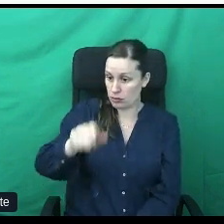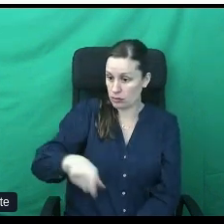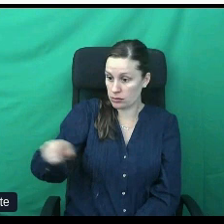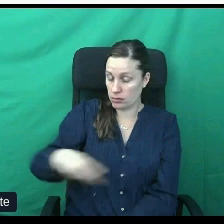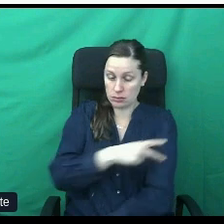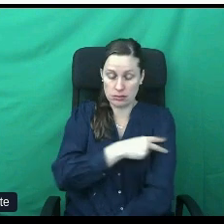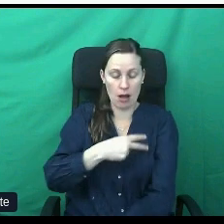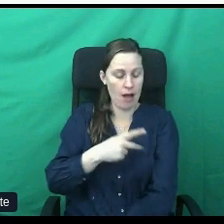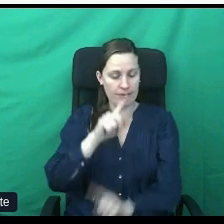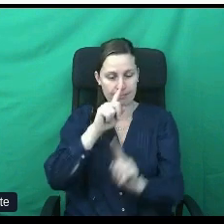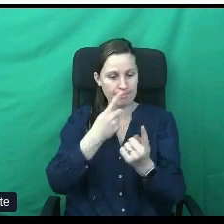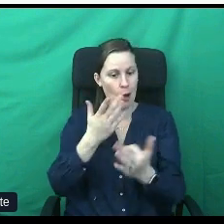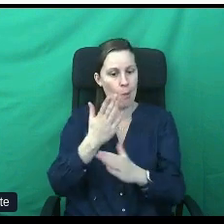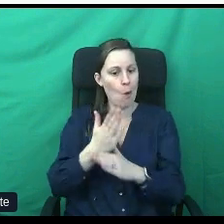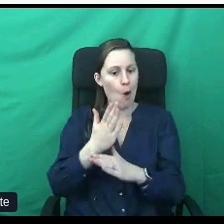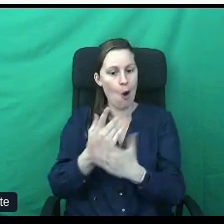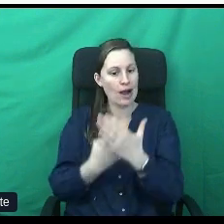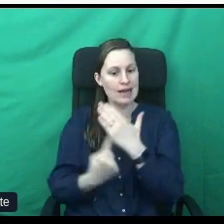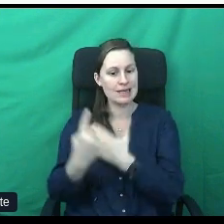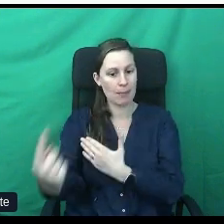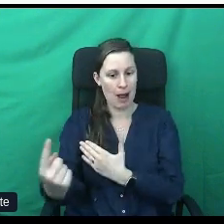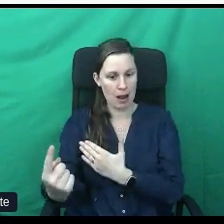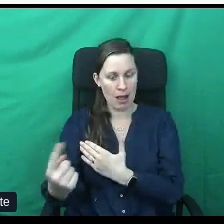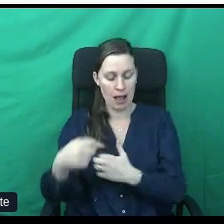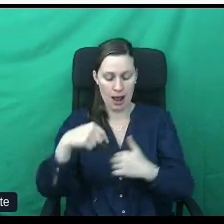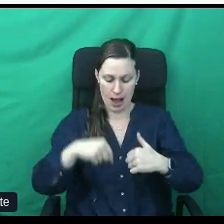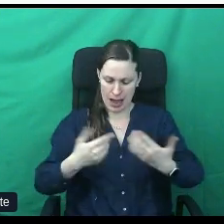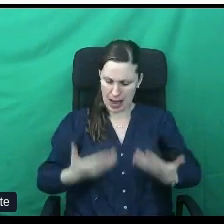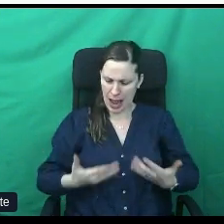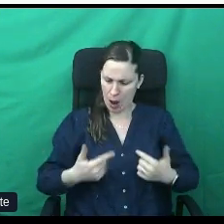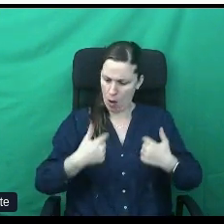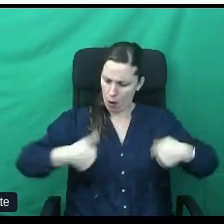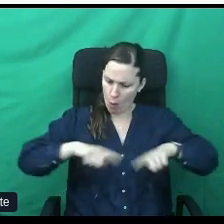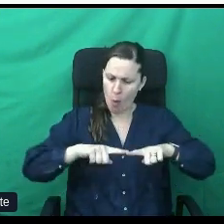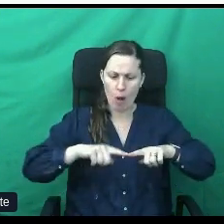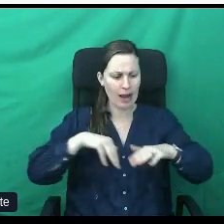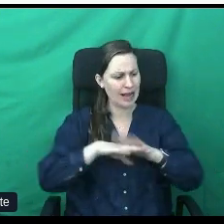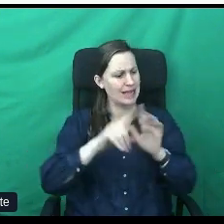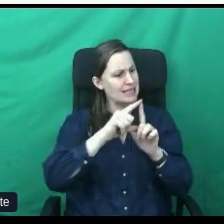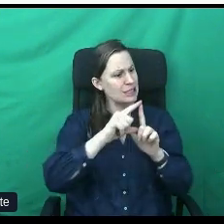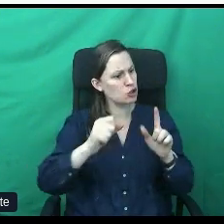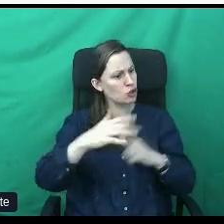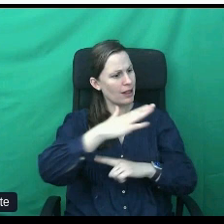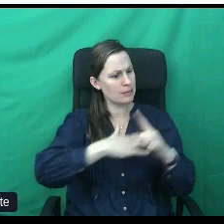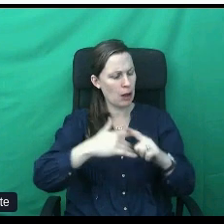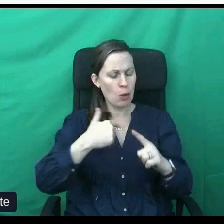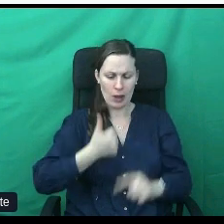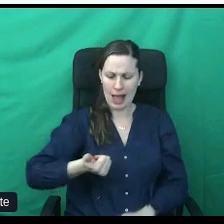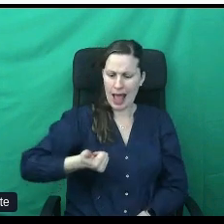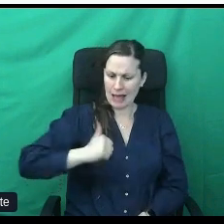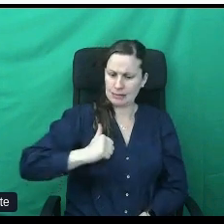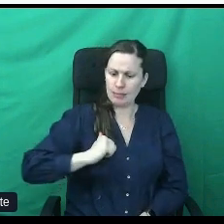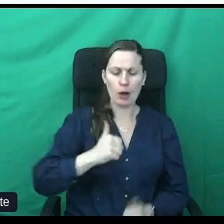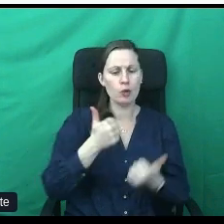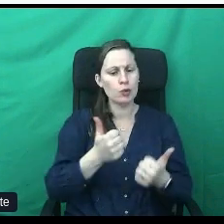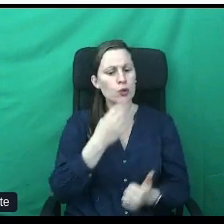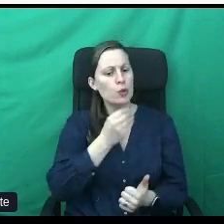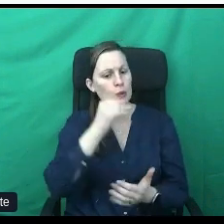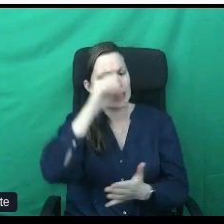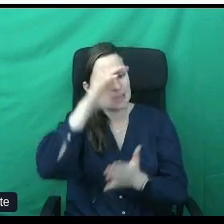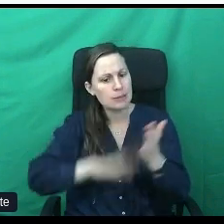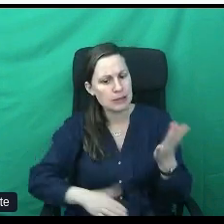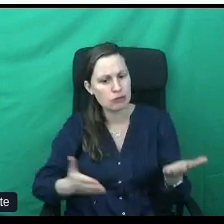work independently. And as humans in this digital age, we all expect a good user experience as a standard.